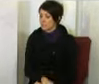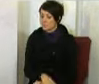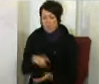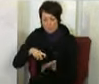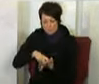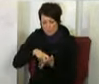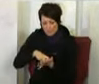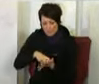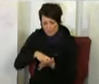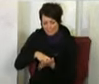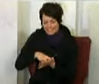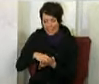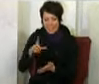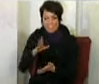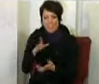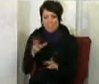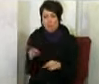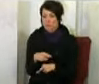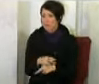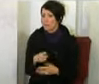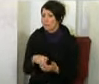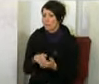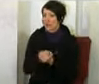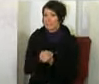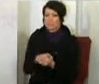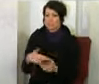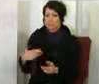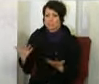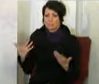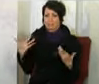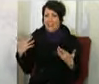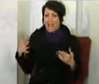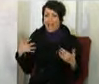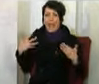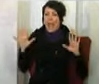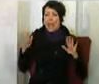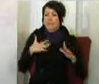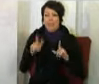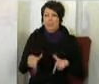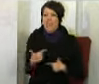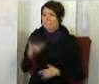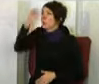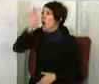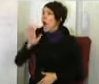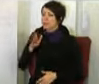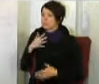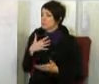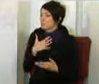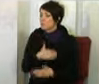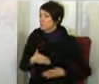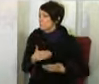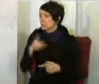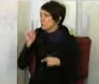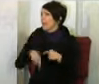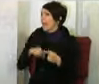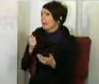knees in my living room one night and praying to God to put me out of my misery, that God couldn't possibly love